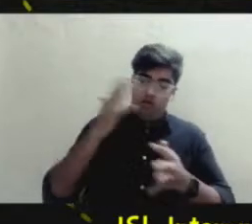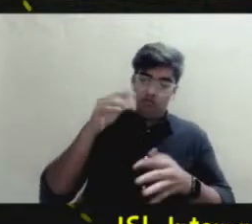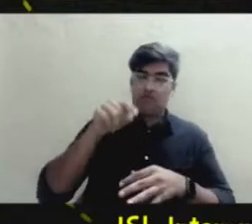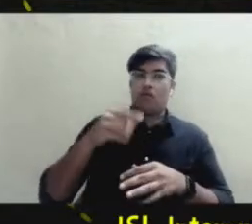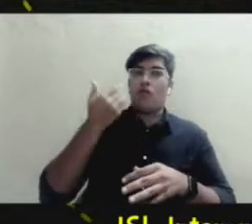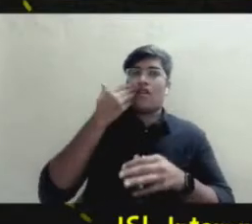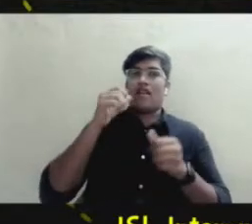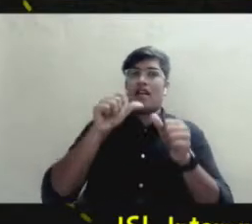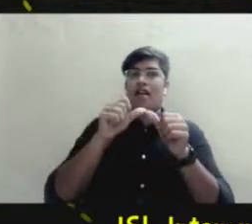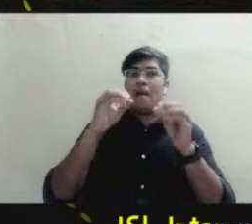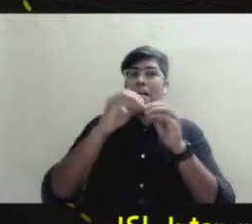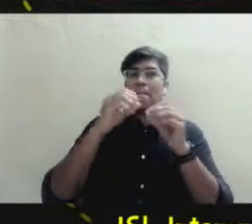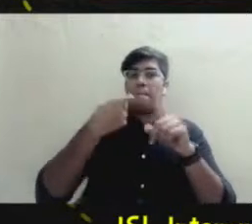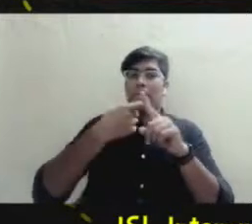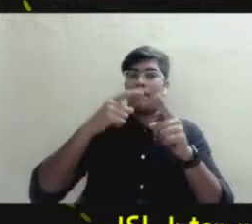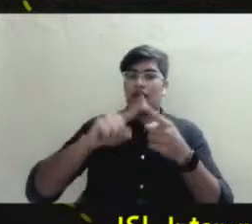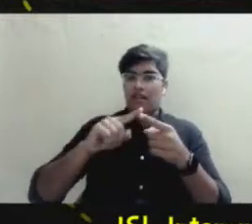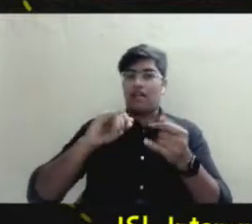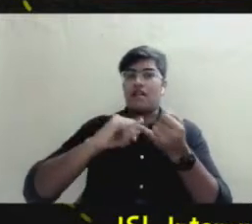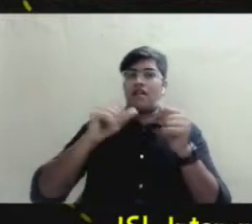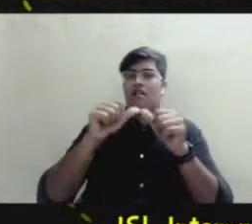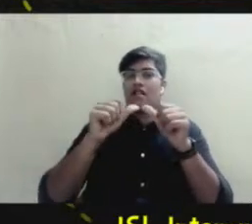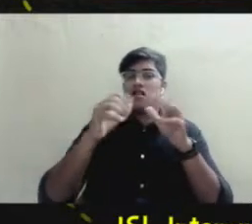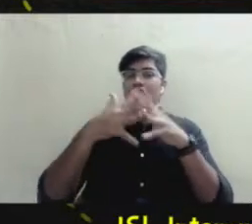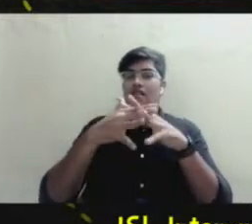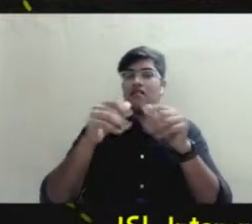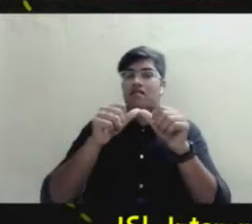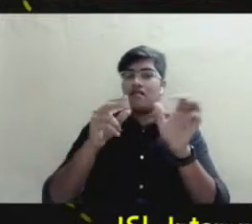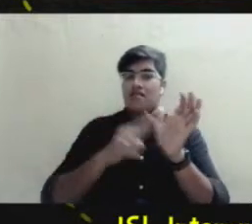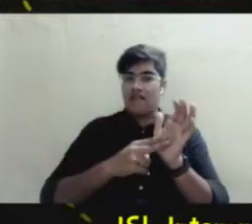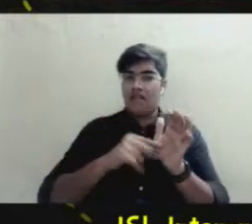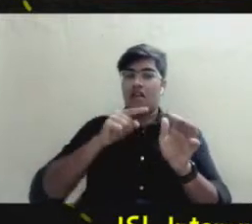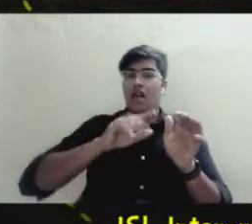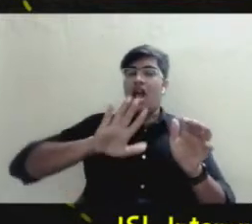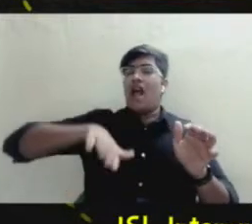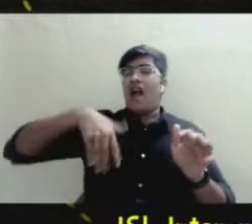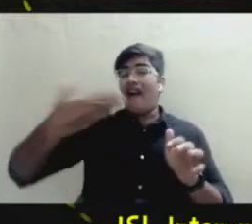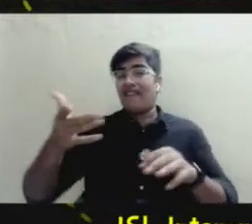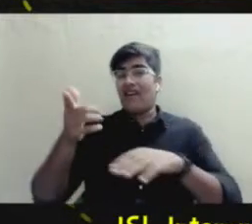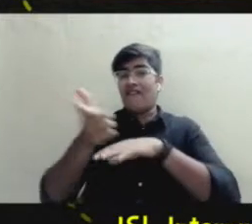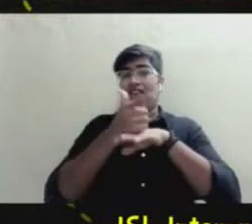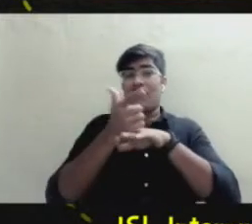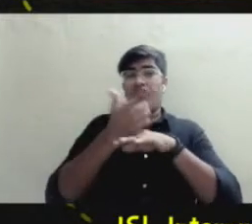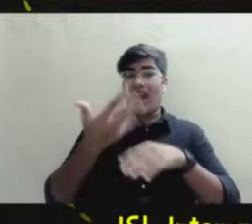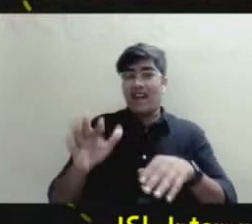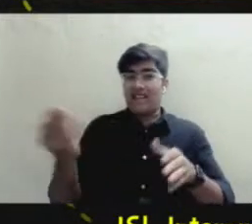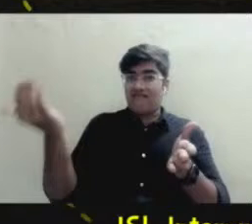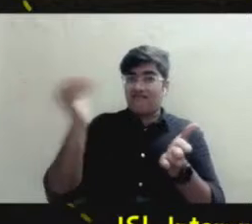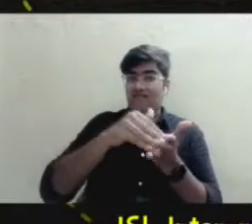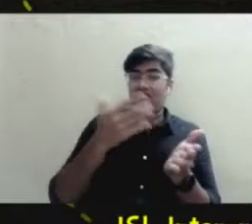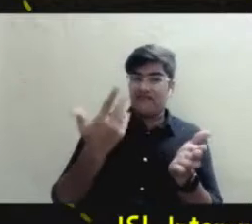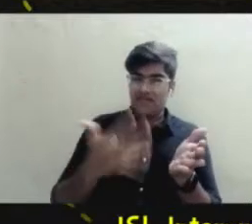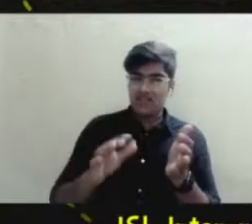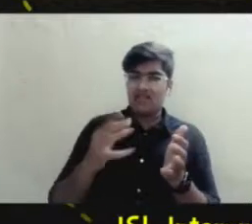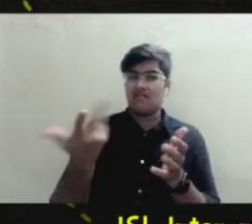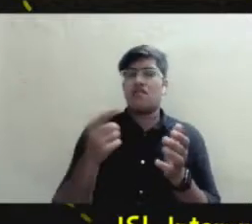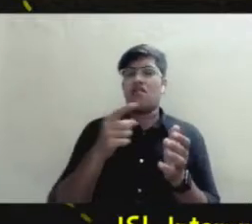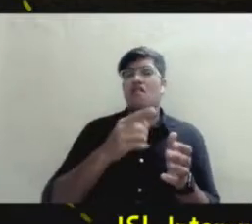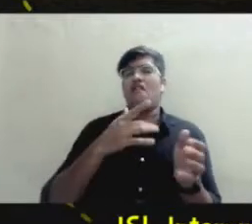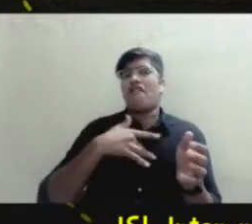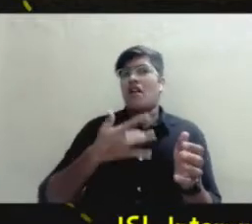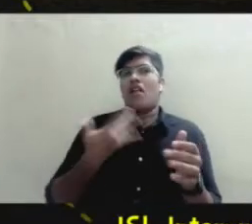Sawan, any video that I appeared in thereafter, I found myself unable to lose